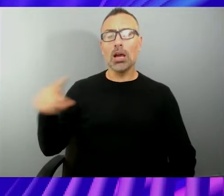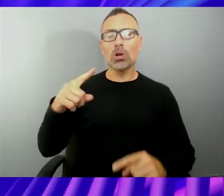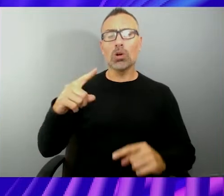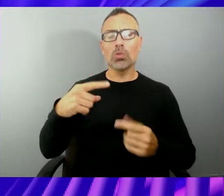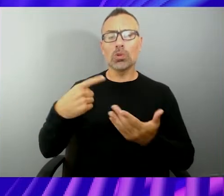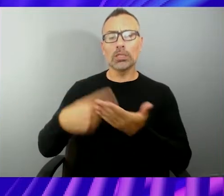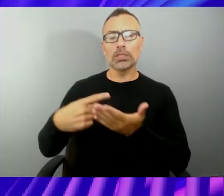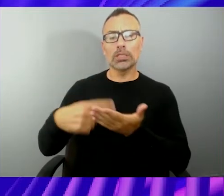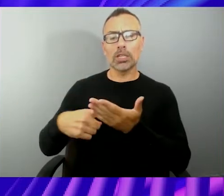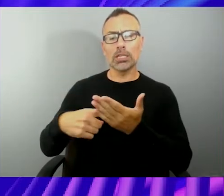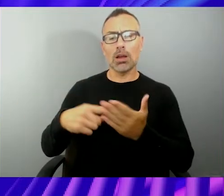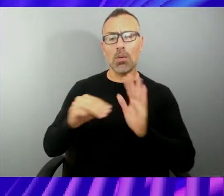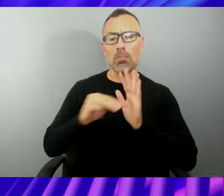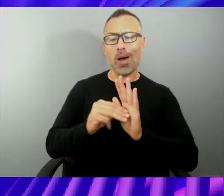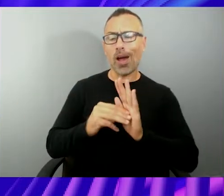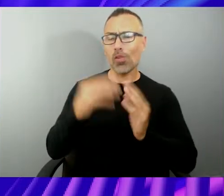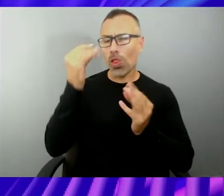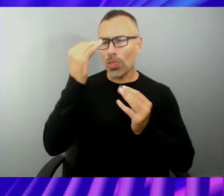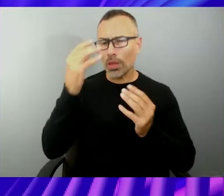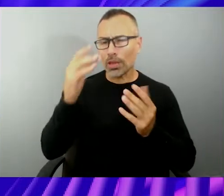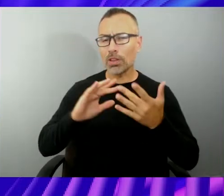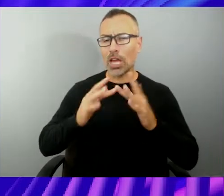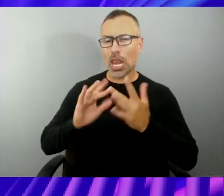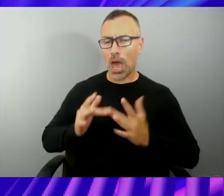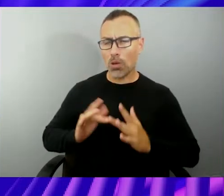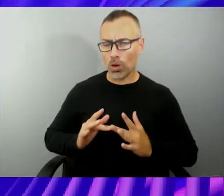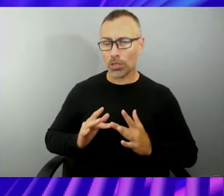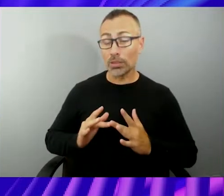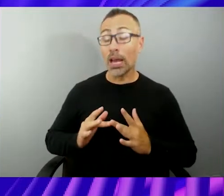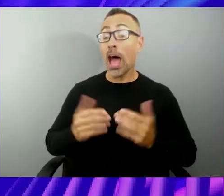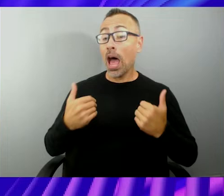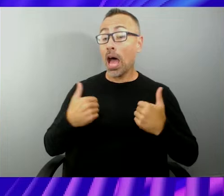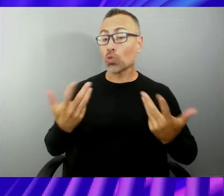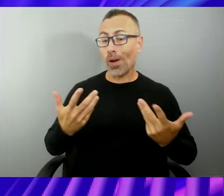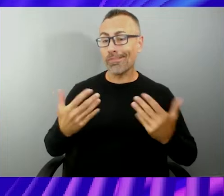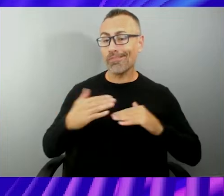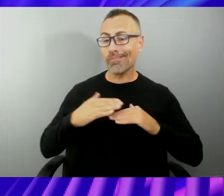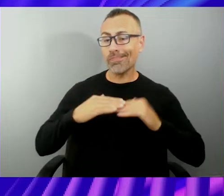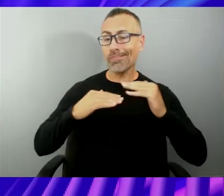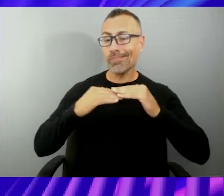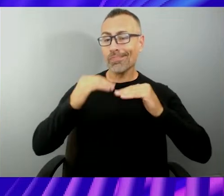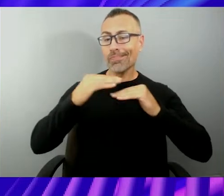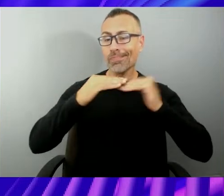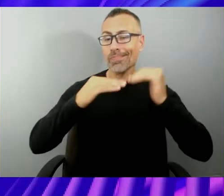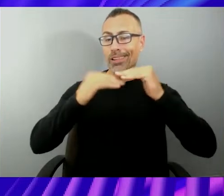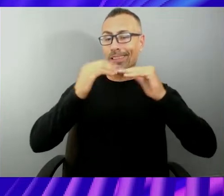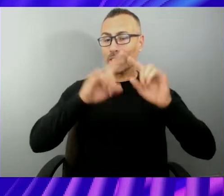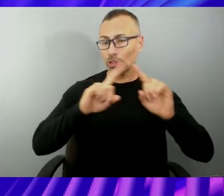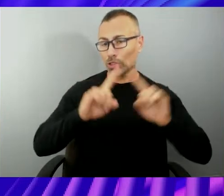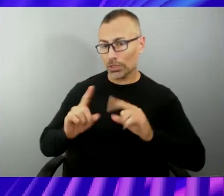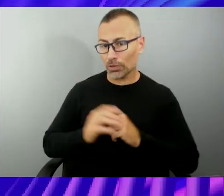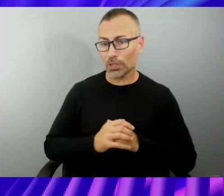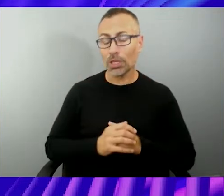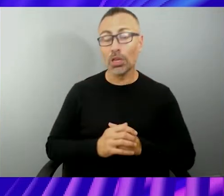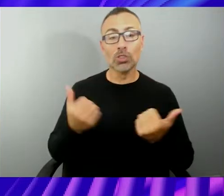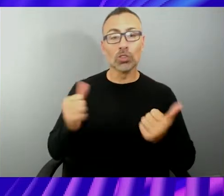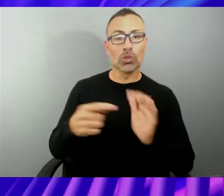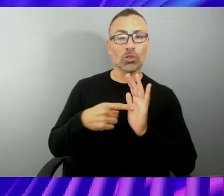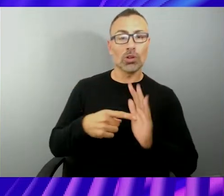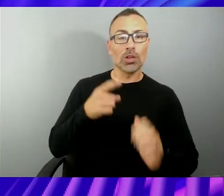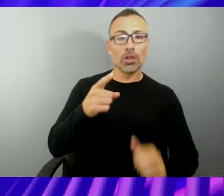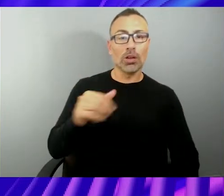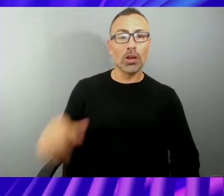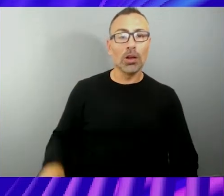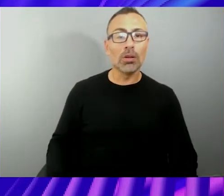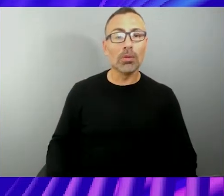network, right? Which has different layers, right? So that's what we are trying to showcase over here is this layer one